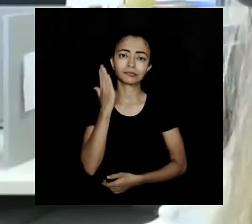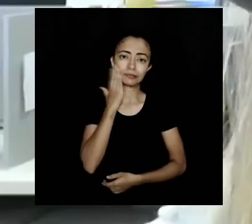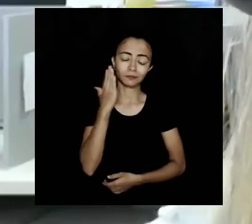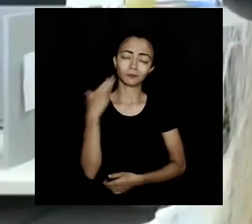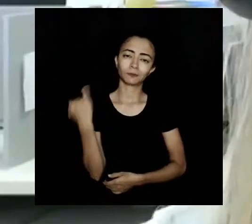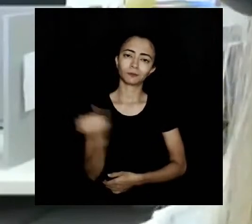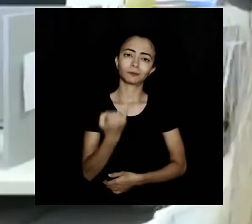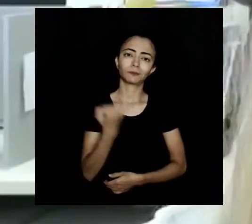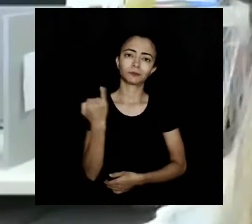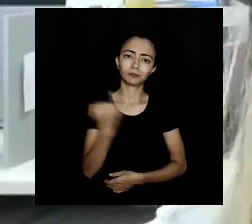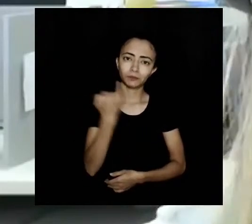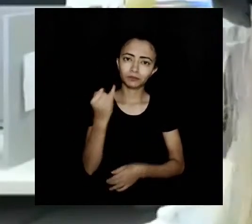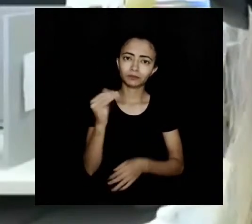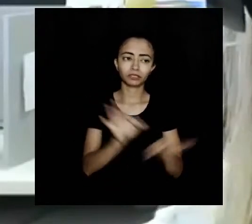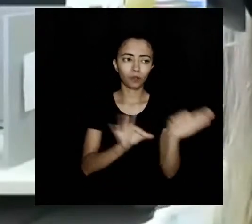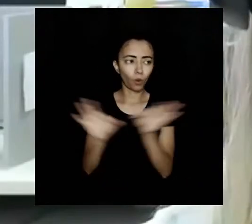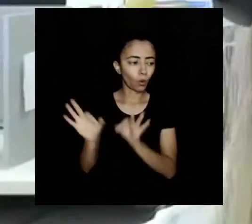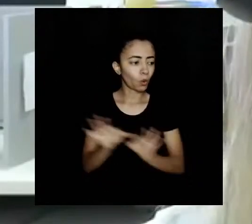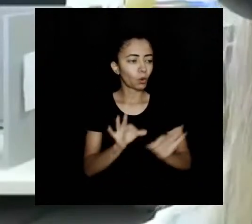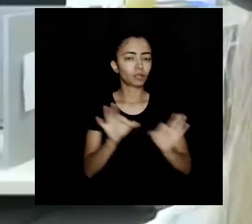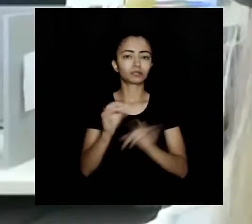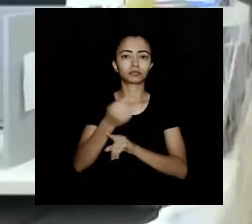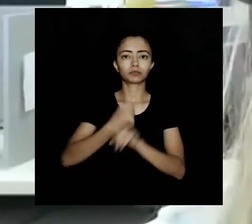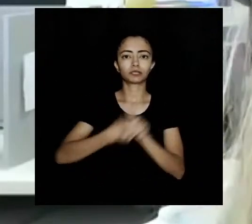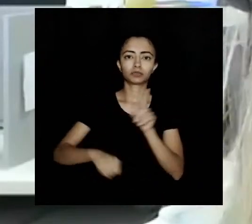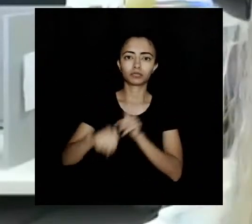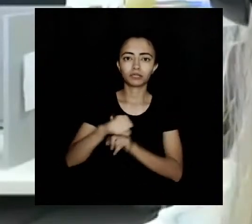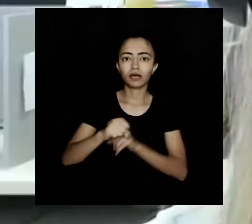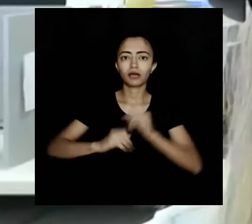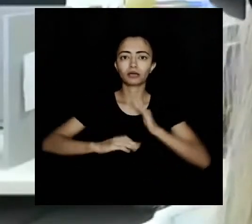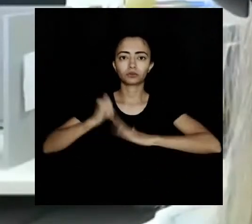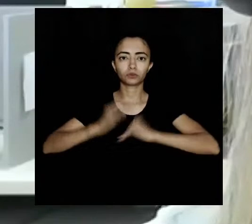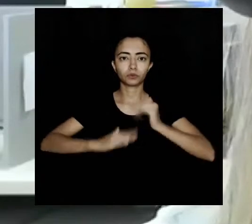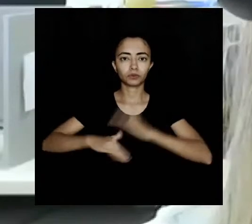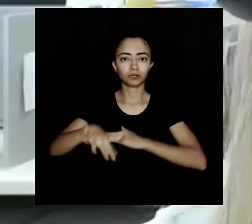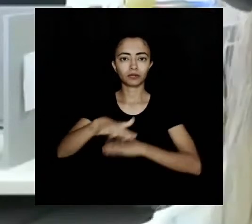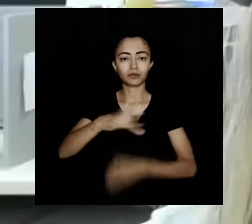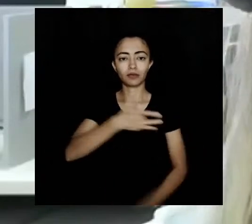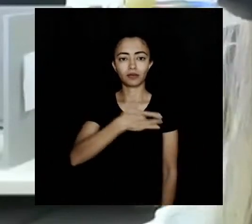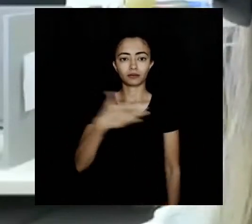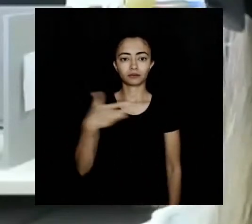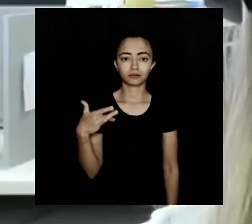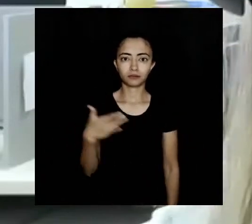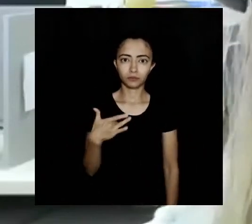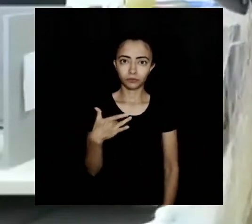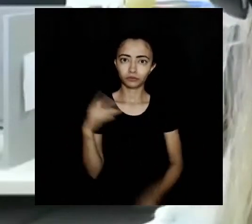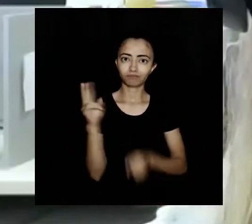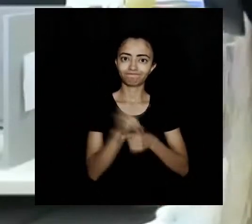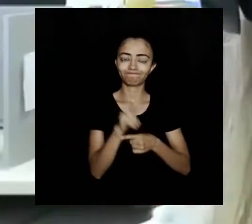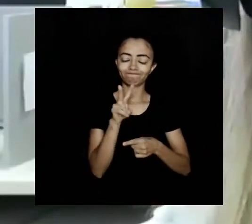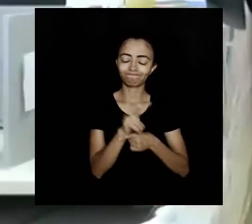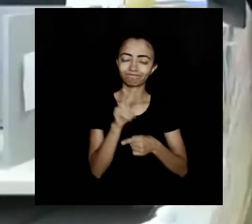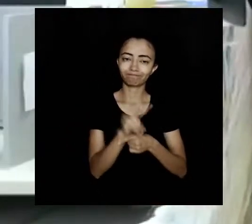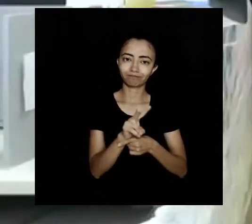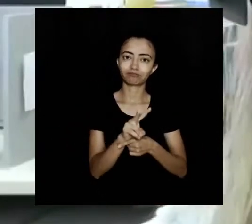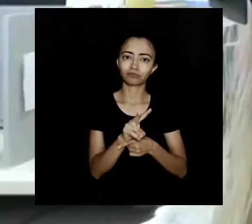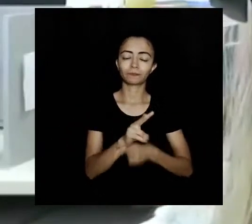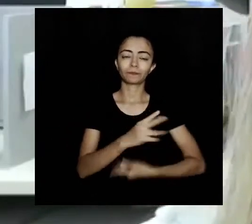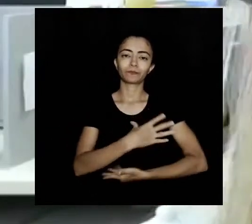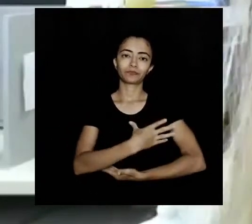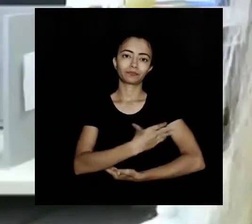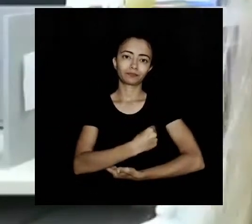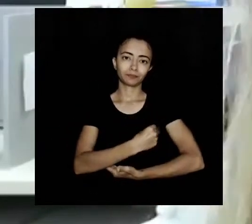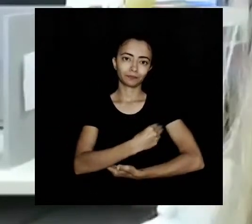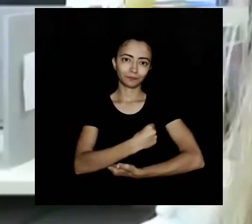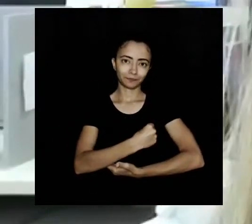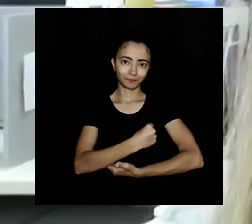to defend themselves. So I think it's very important for the civil organization society to get organized,